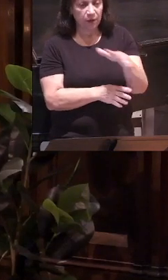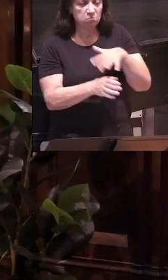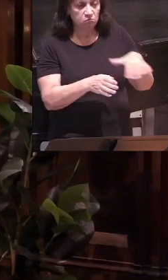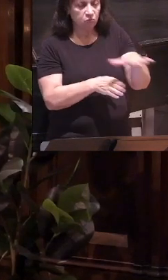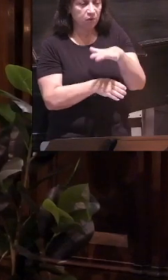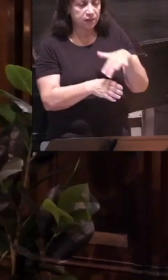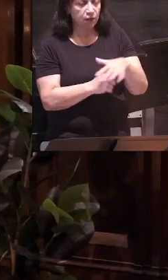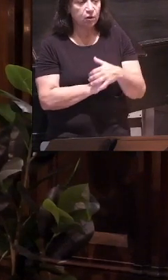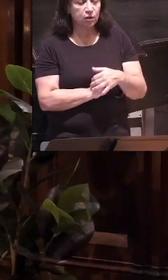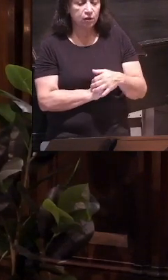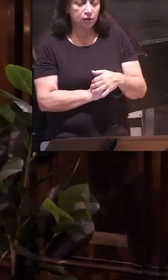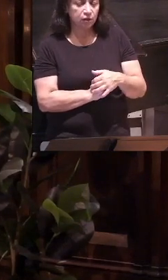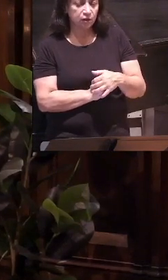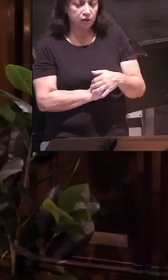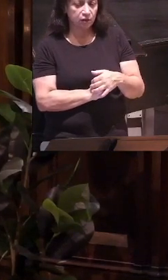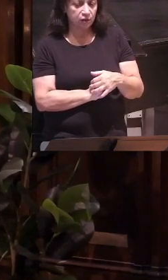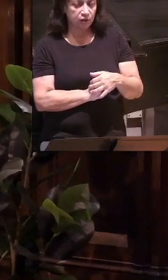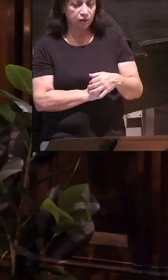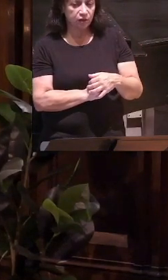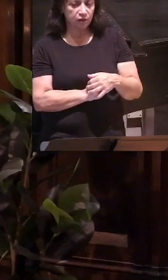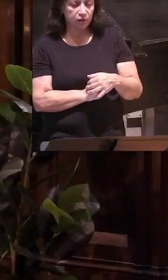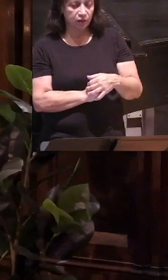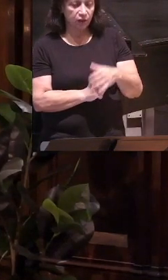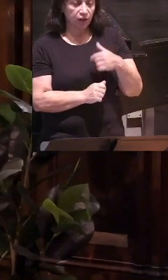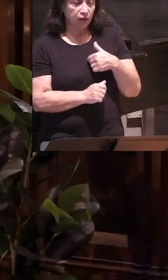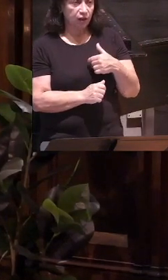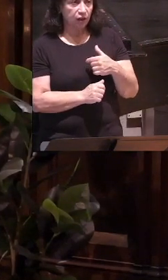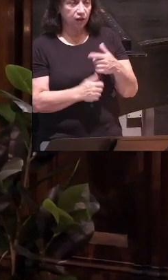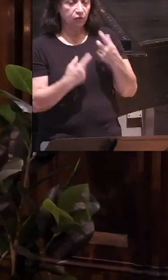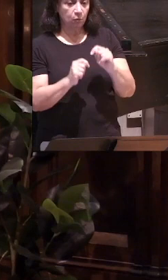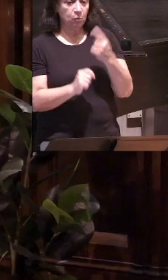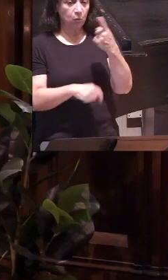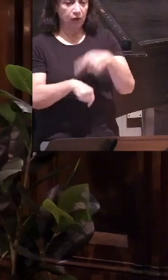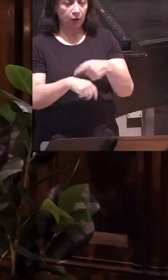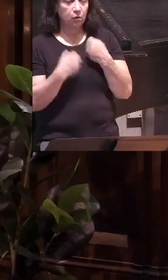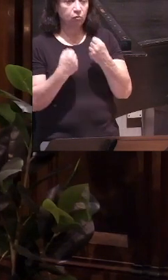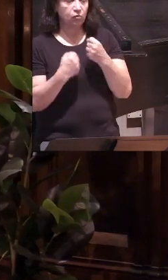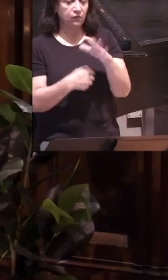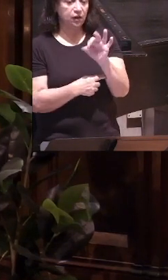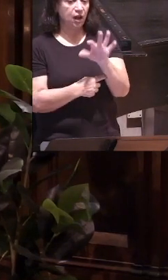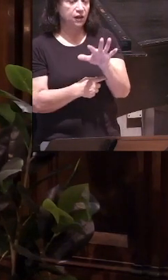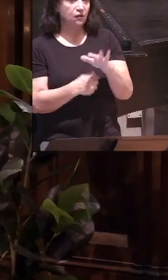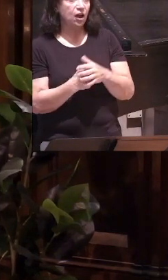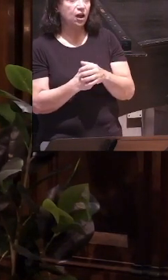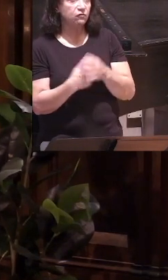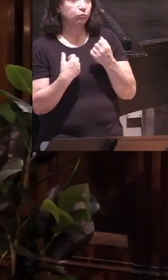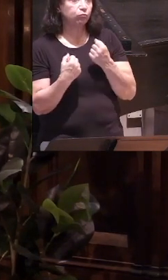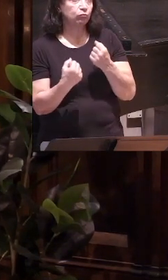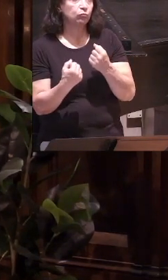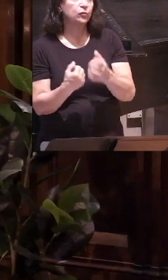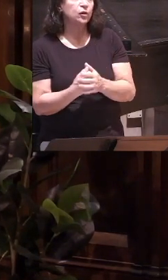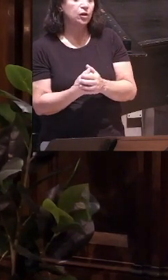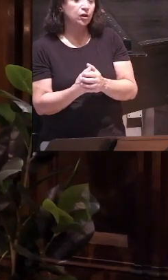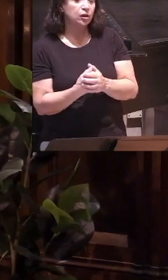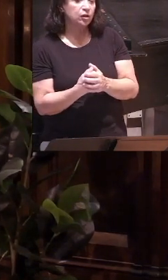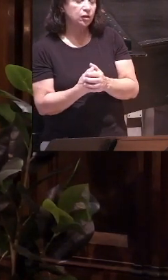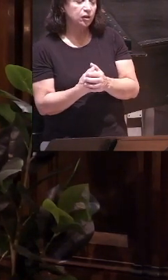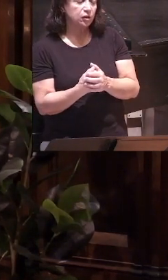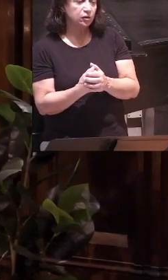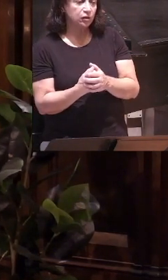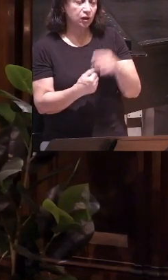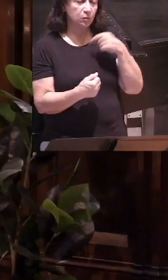you know, I remember a drive. I was going down I-95 and we were thinking about, and I gave Earl a